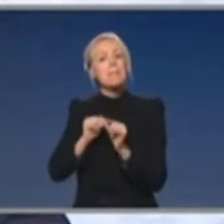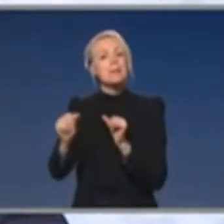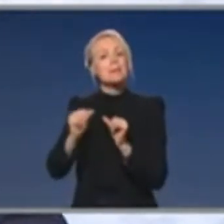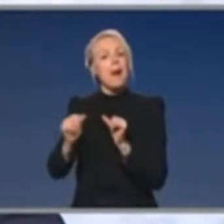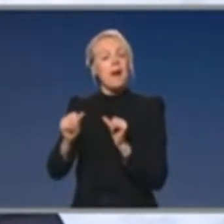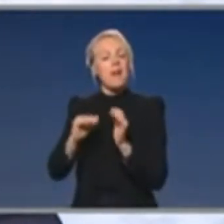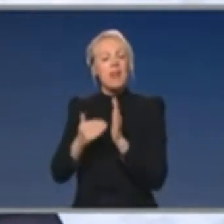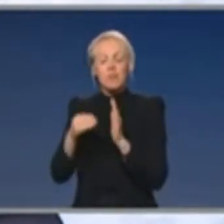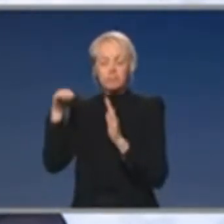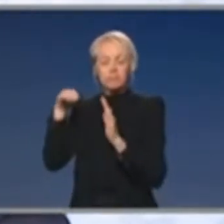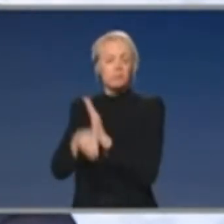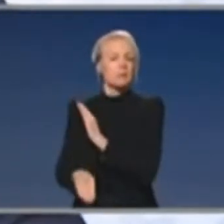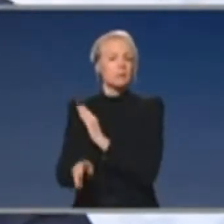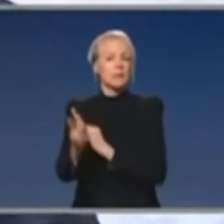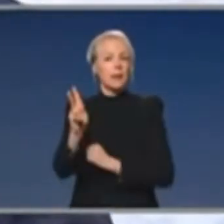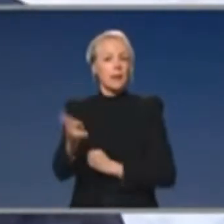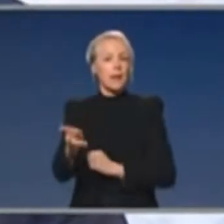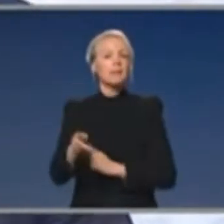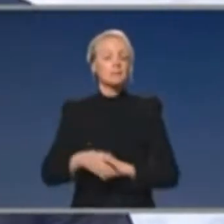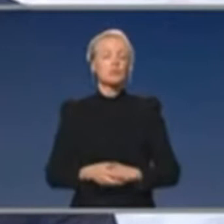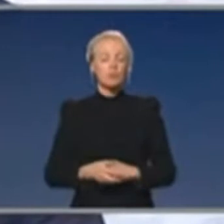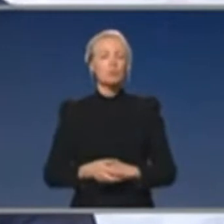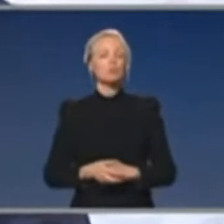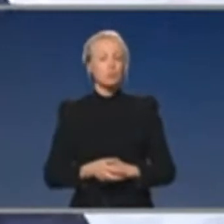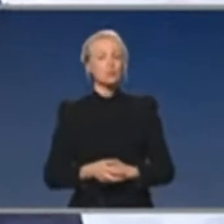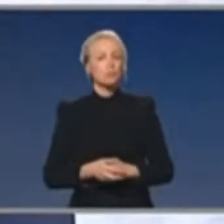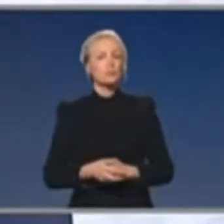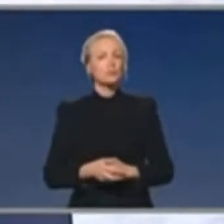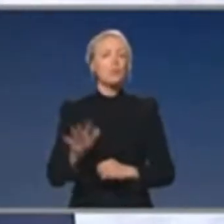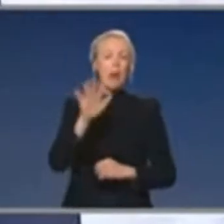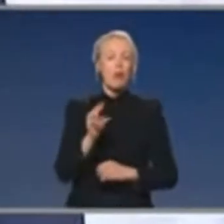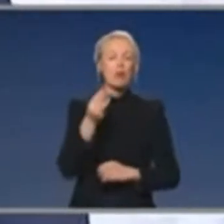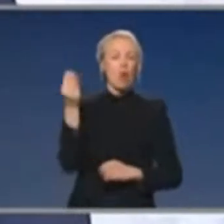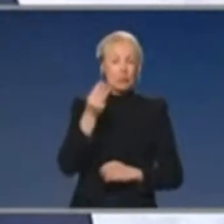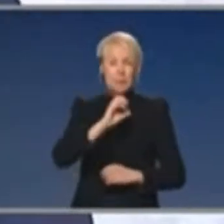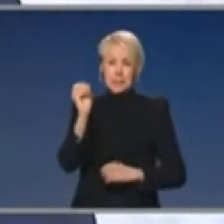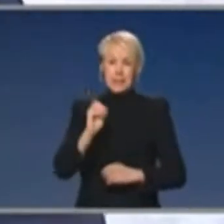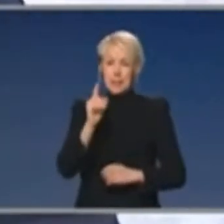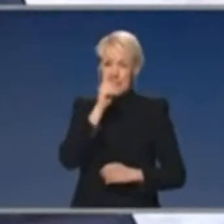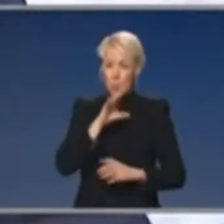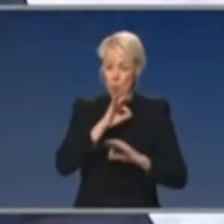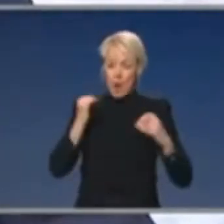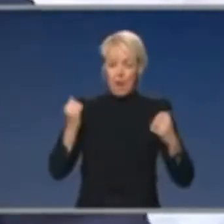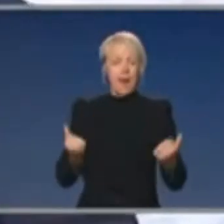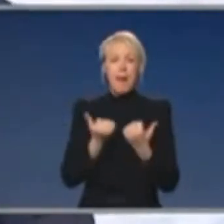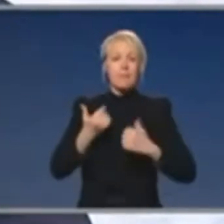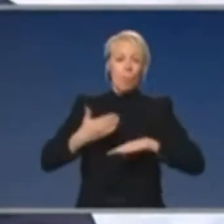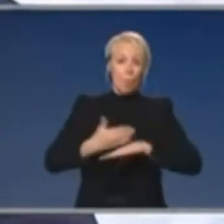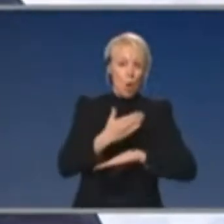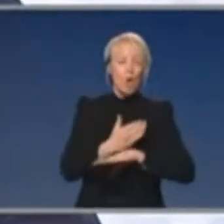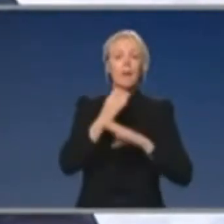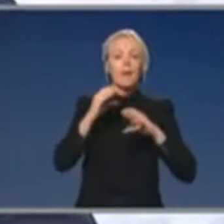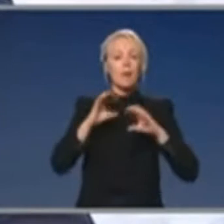again back to where it had come down from, which is in the high 13s. So that is very concerning, that is very troubling, but it is not